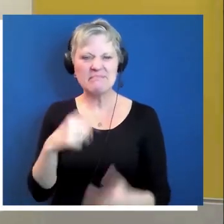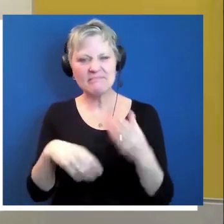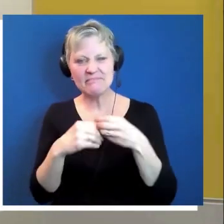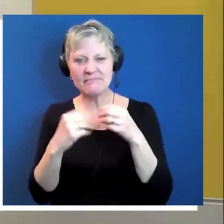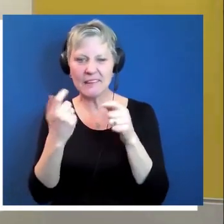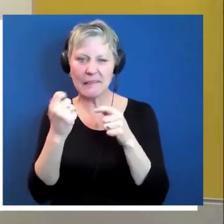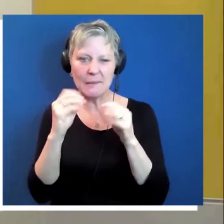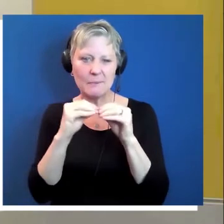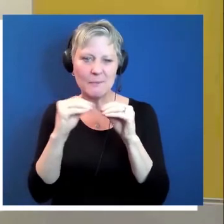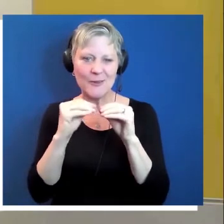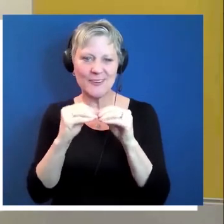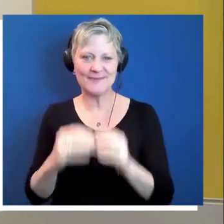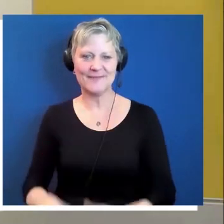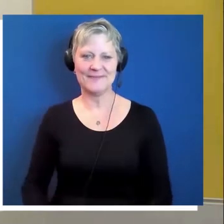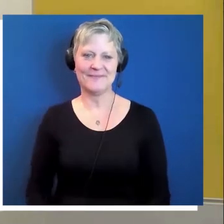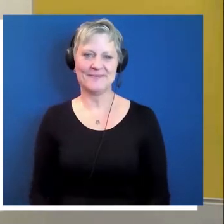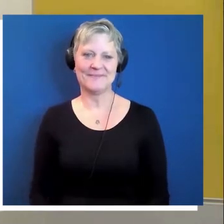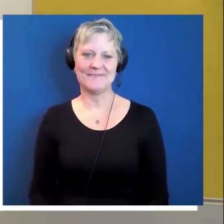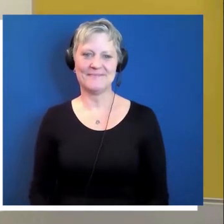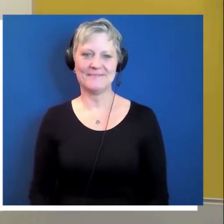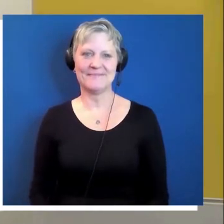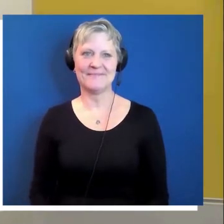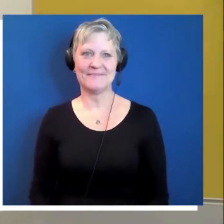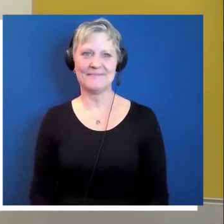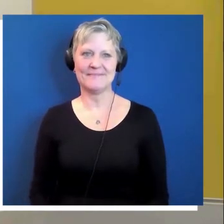A little more on there.